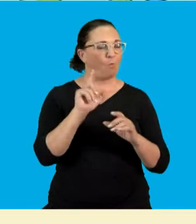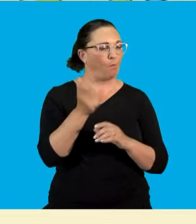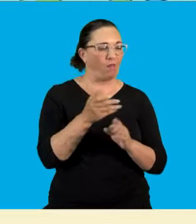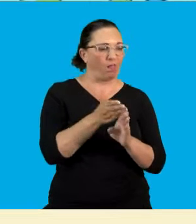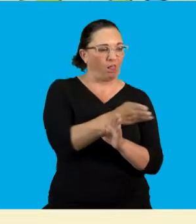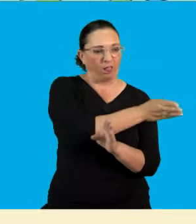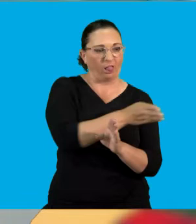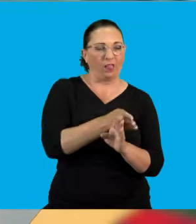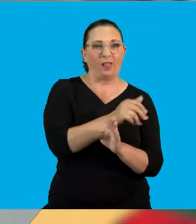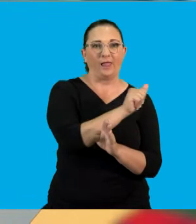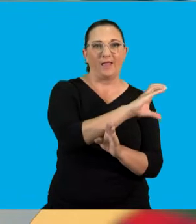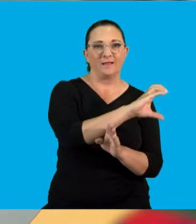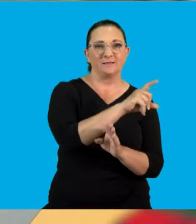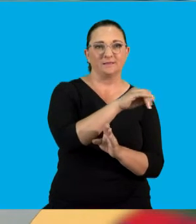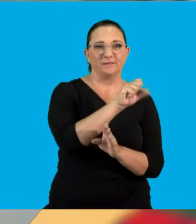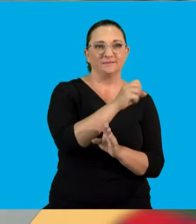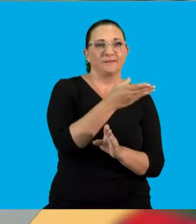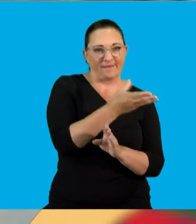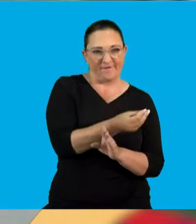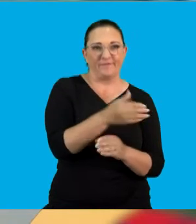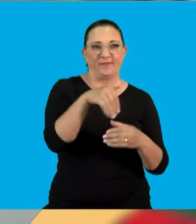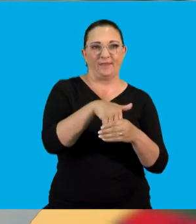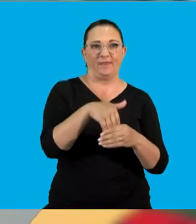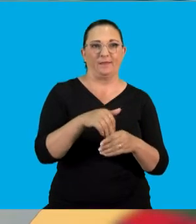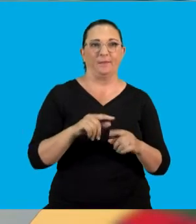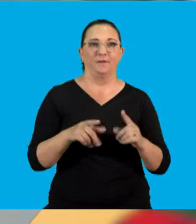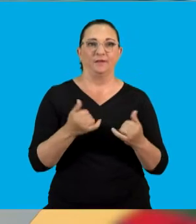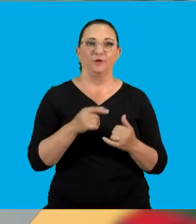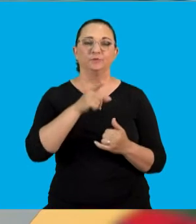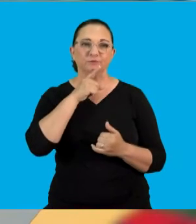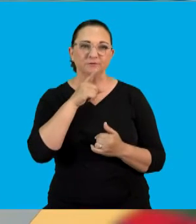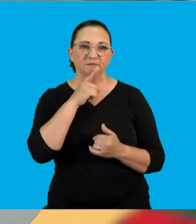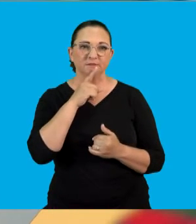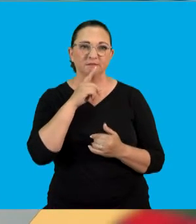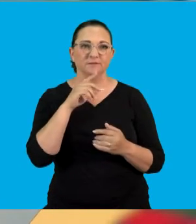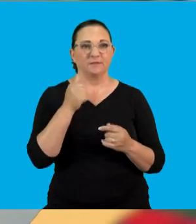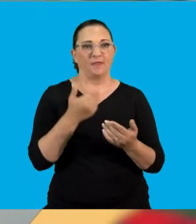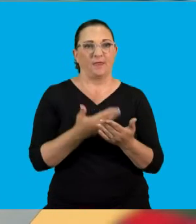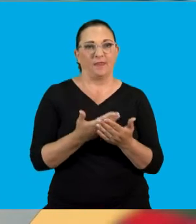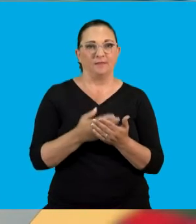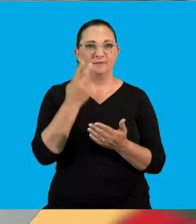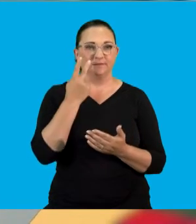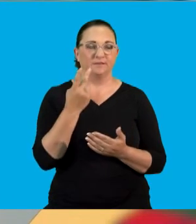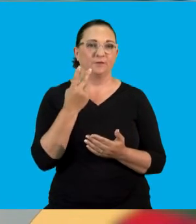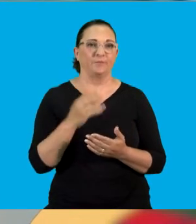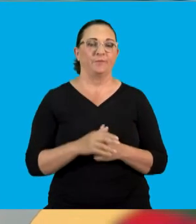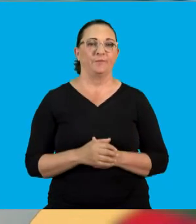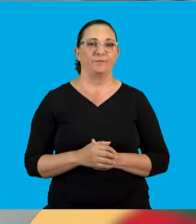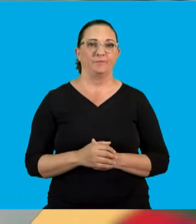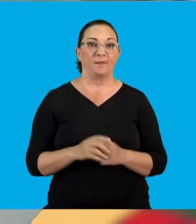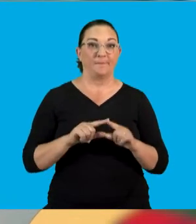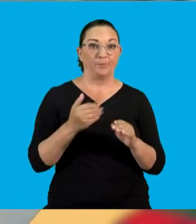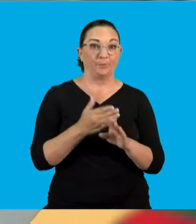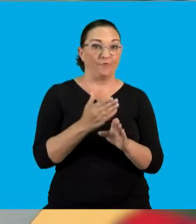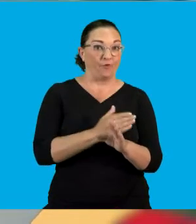lesson, you're going to be exploring more about acids and bases and how to test if a substance is an acid and also if it is a base.